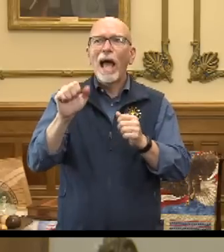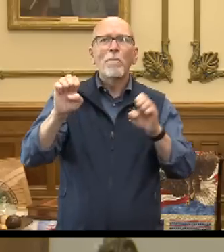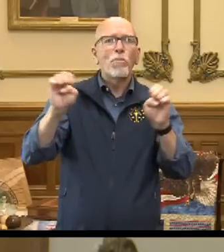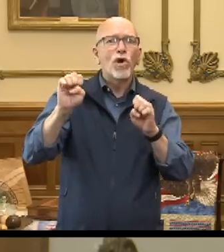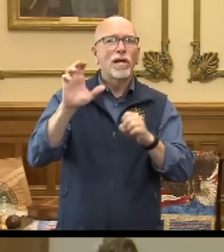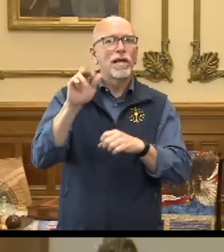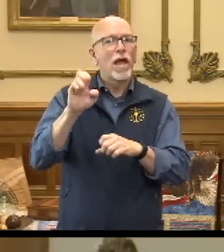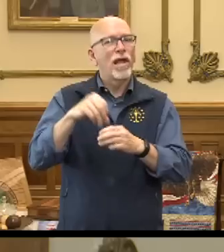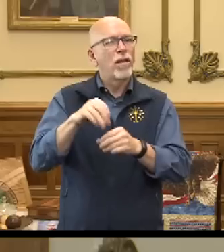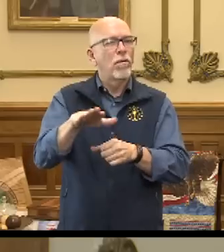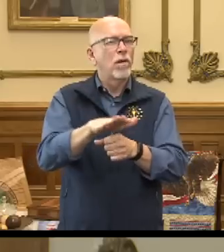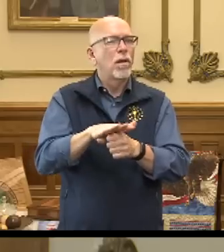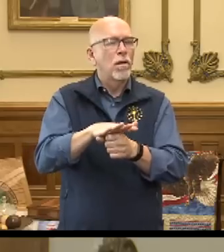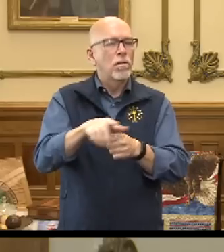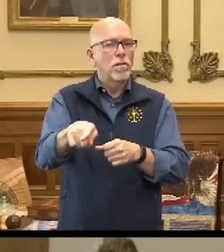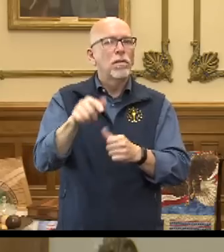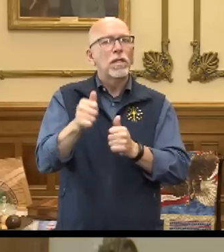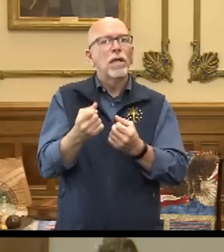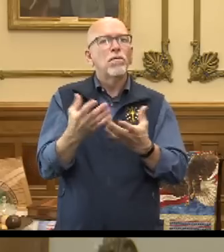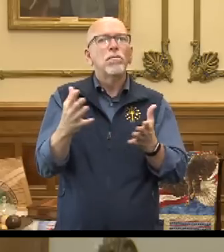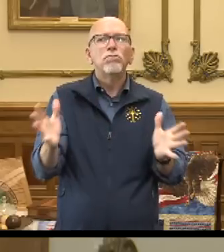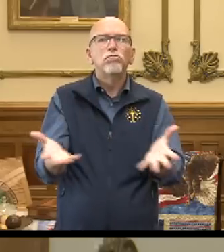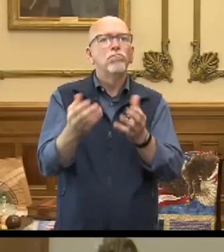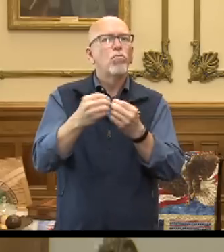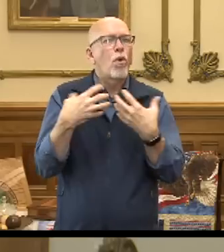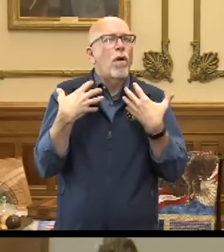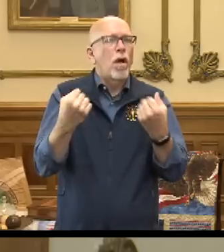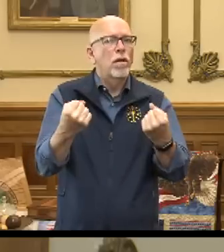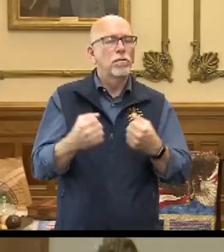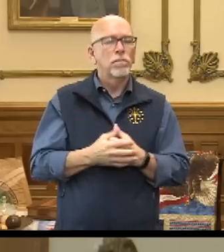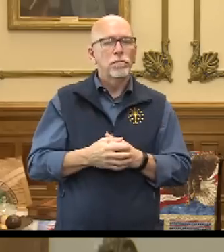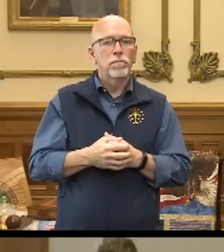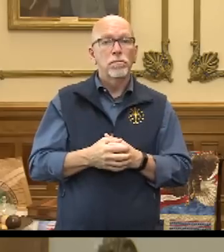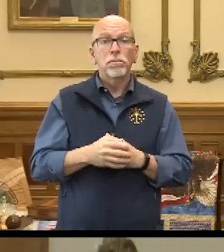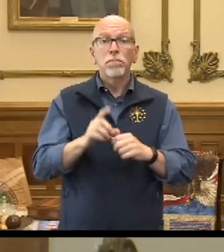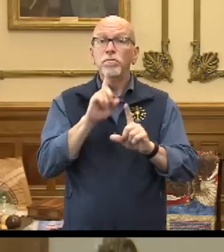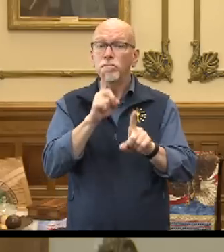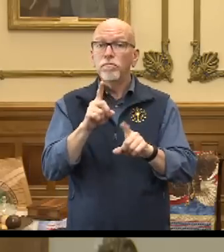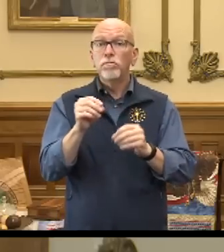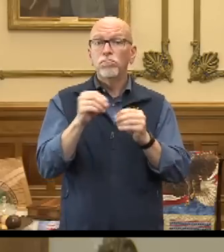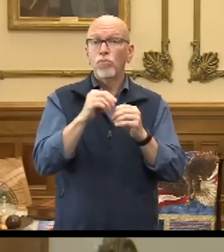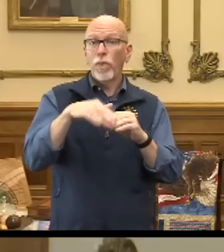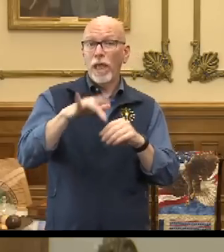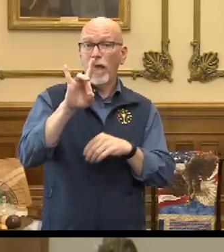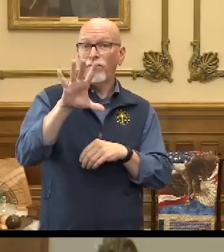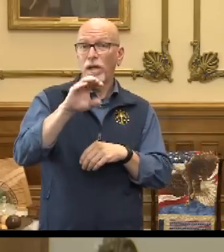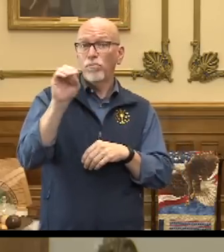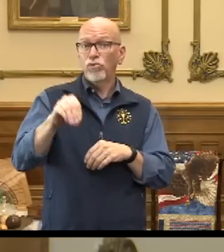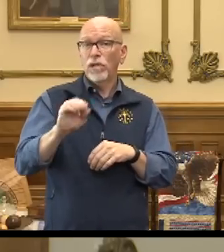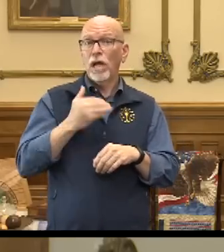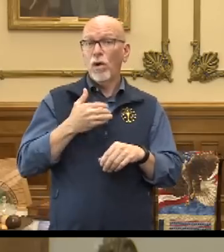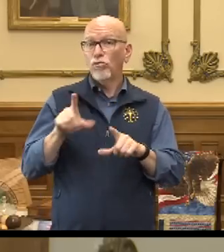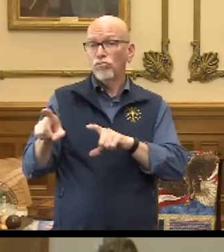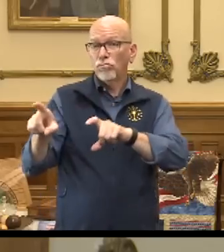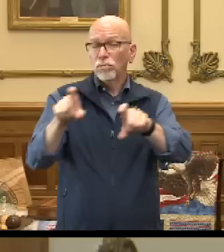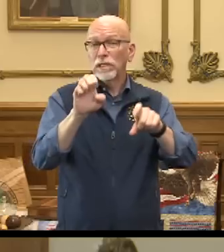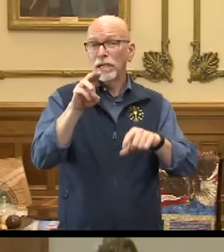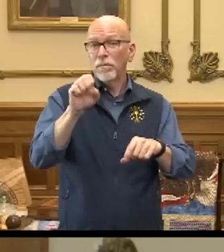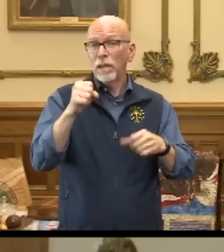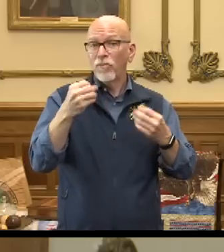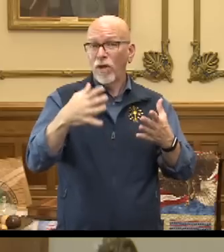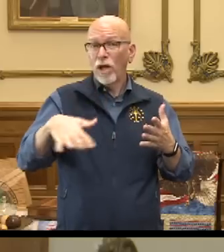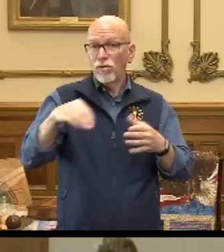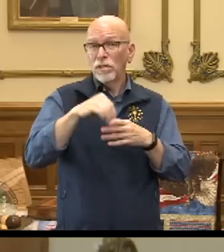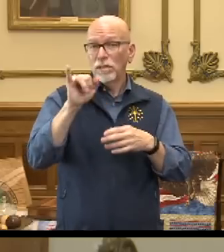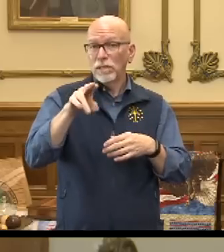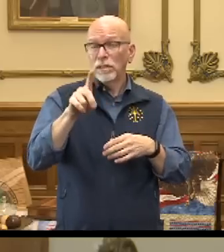within their jurisdictions in an effort to promote healthier communities. In fact, more than 85% of our surveyed EMS provider agencies across